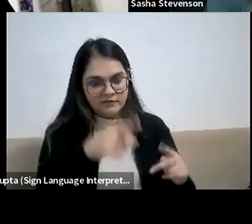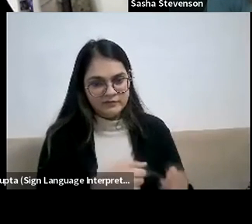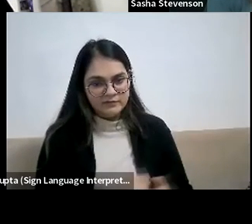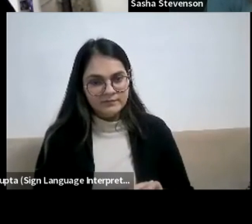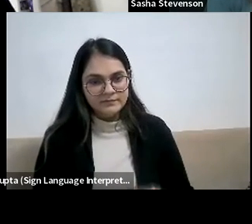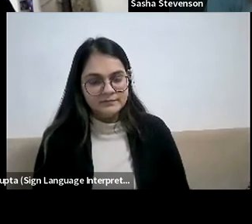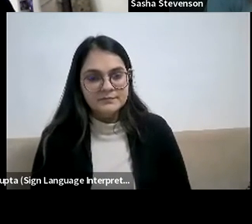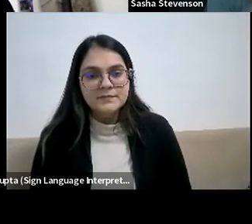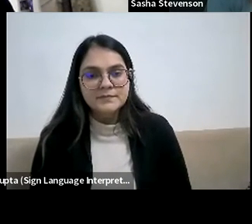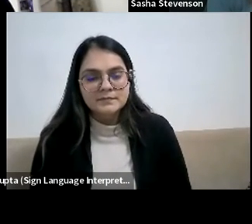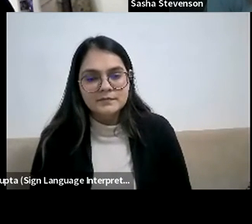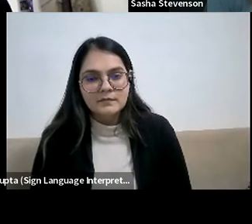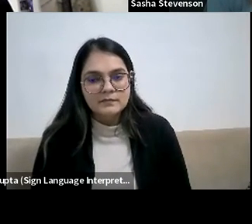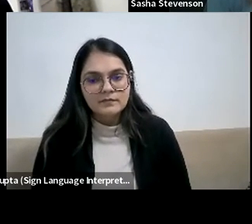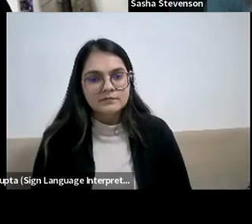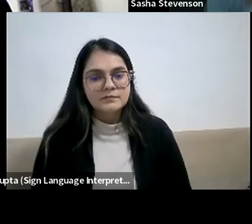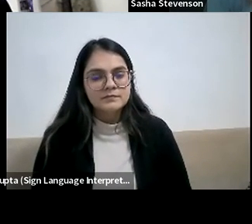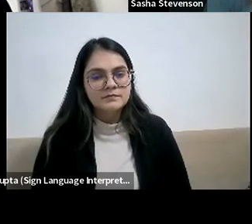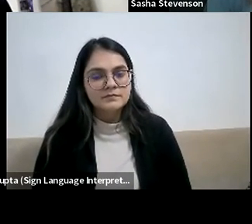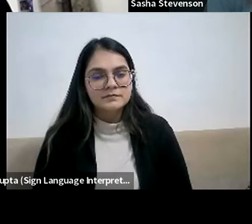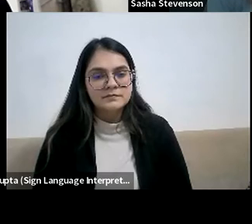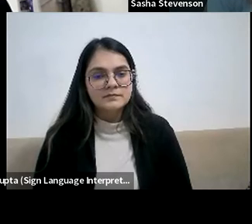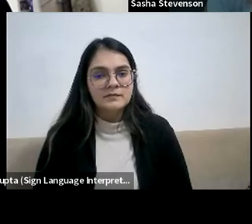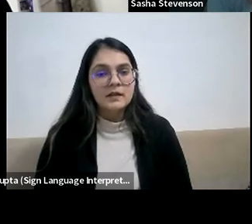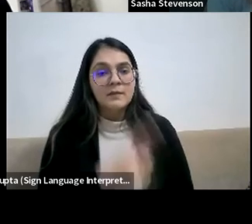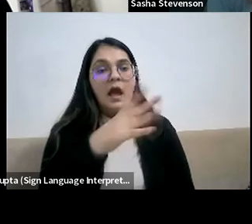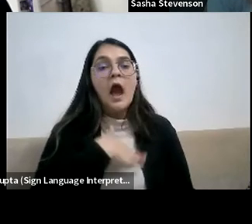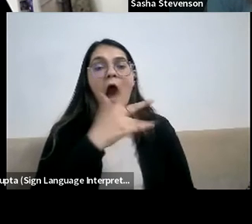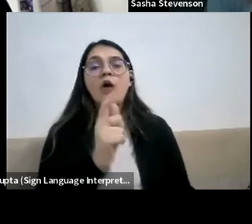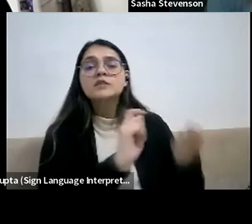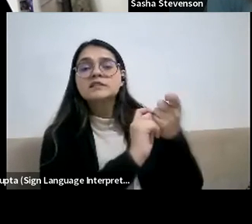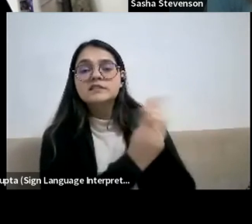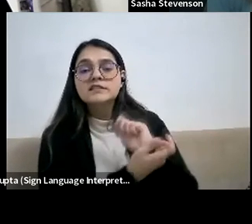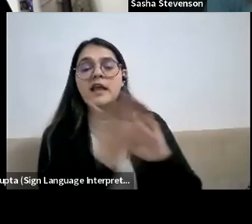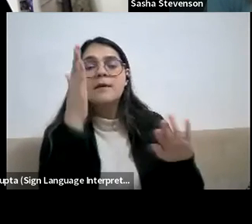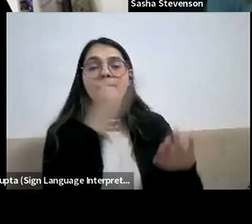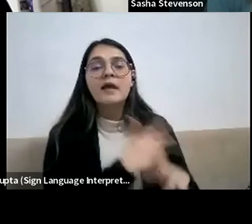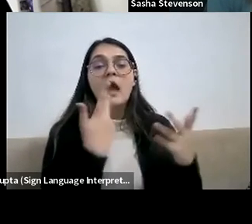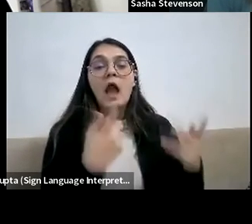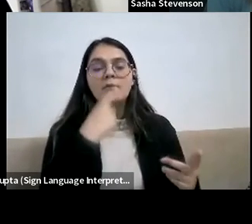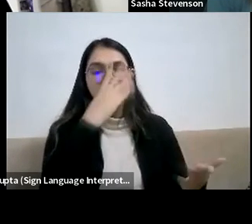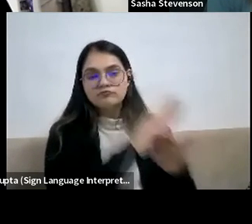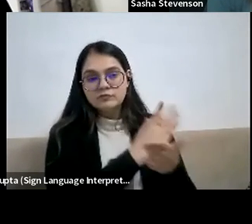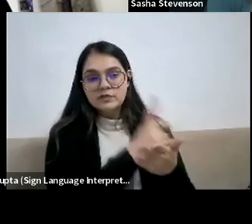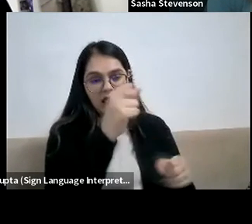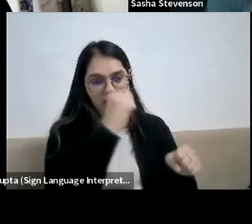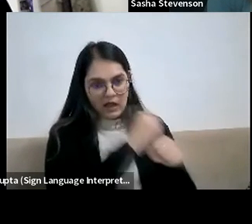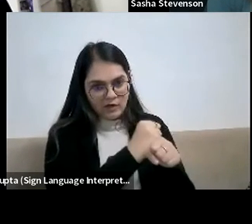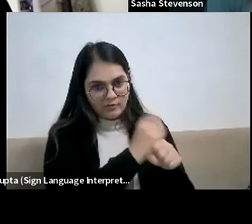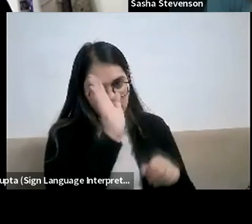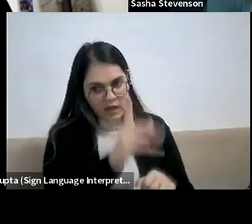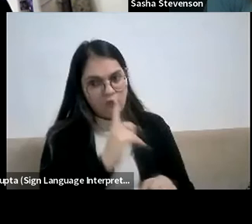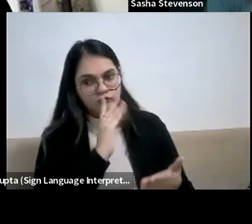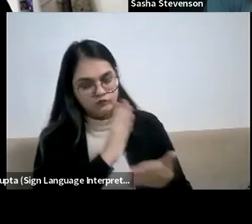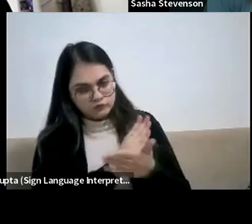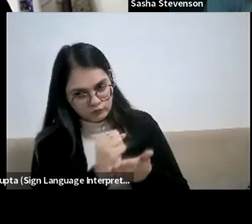through which to foster systemic change that we need to ensure that governance is in fact truly